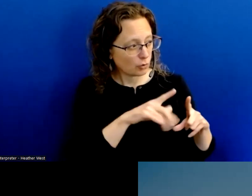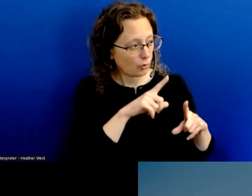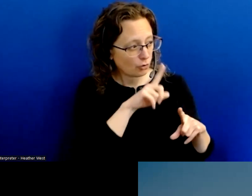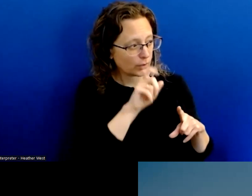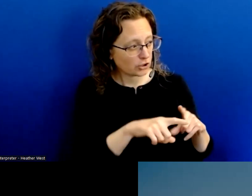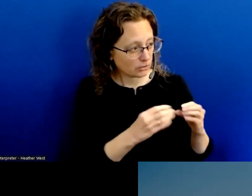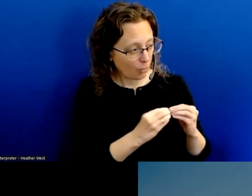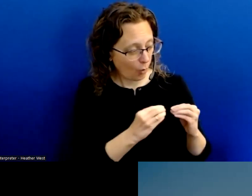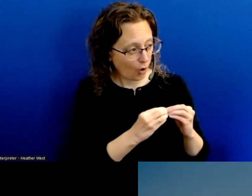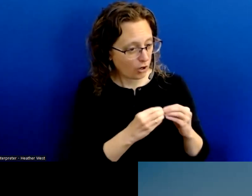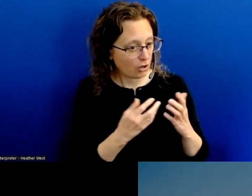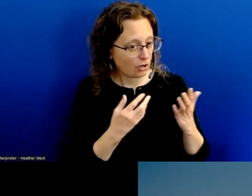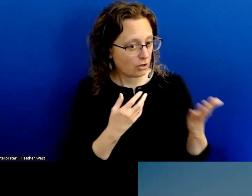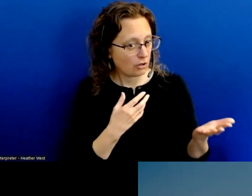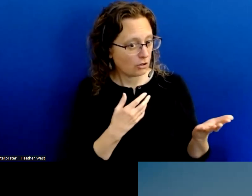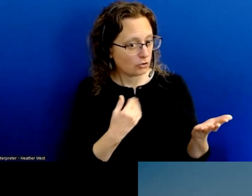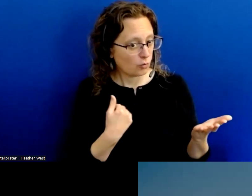Do you have any